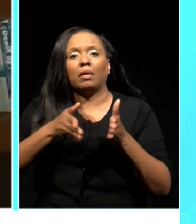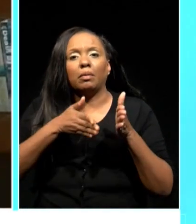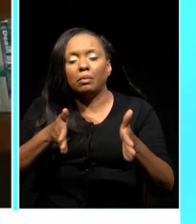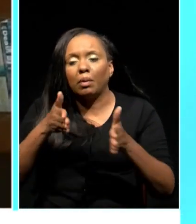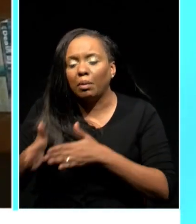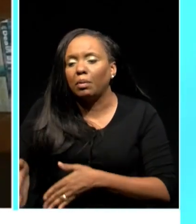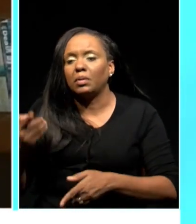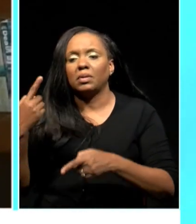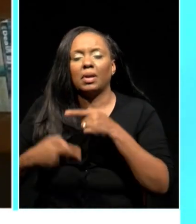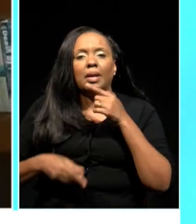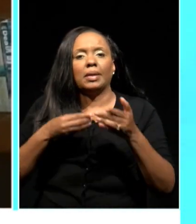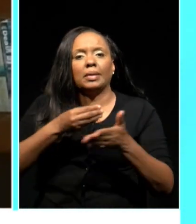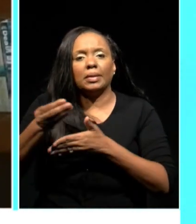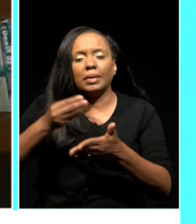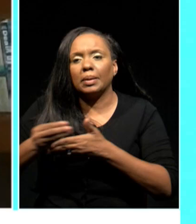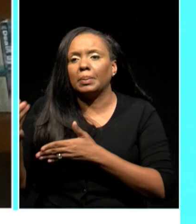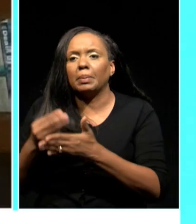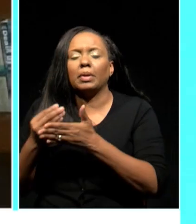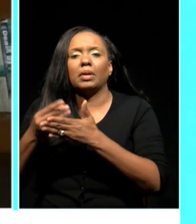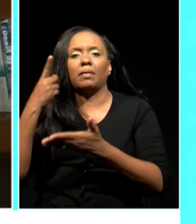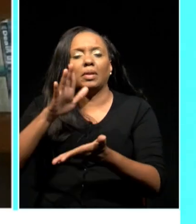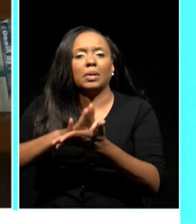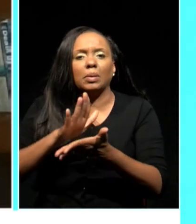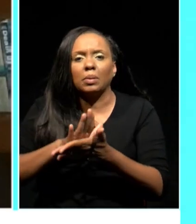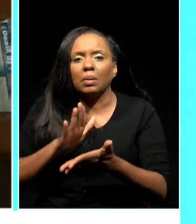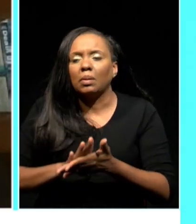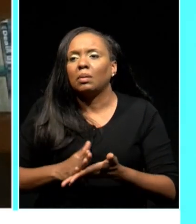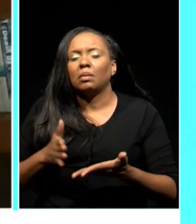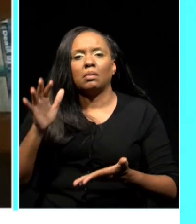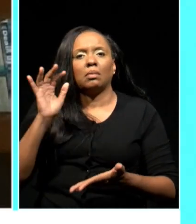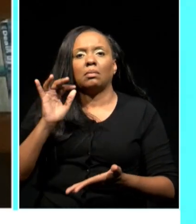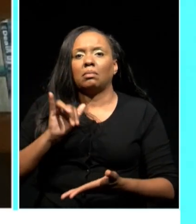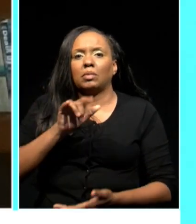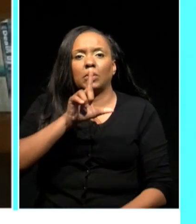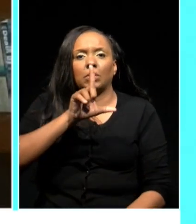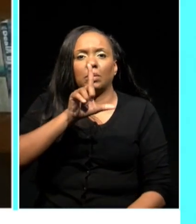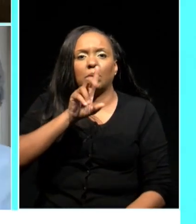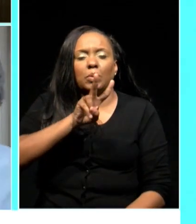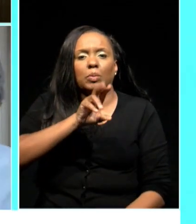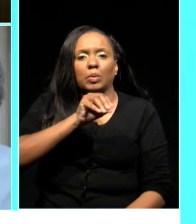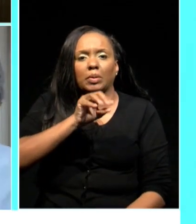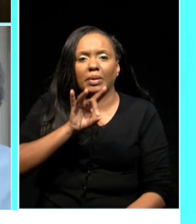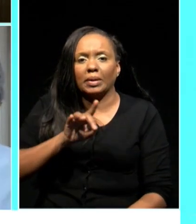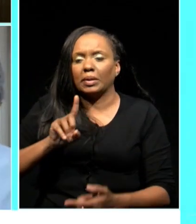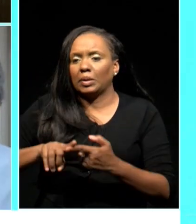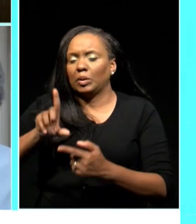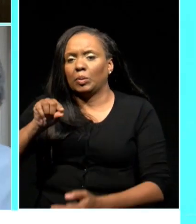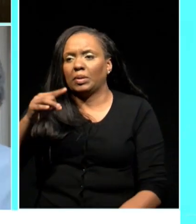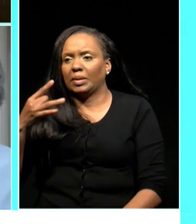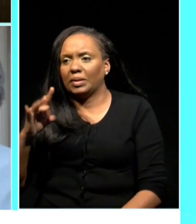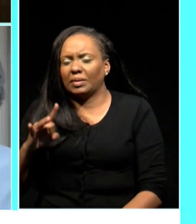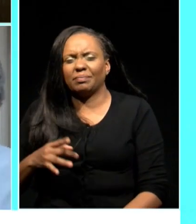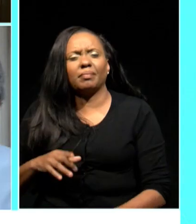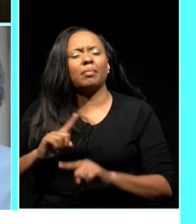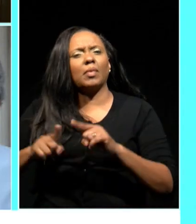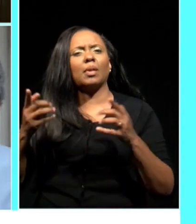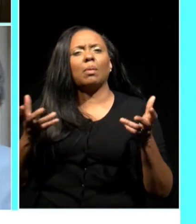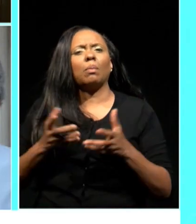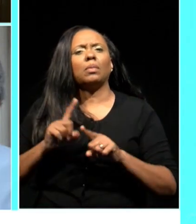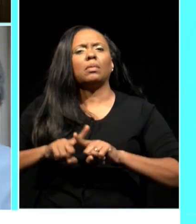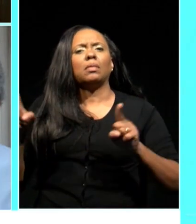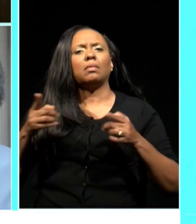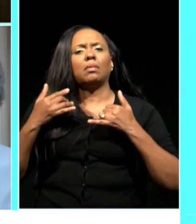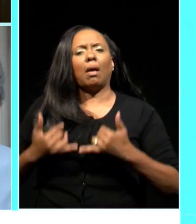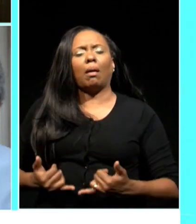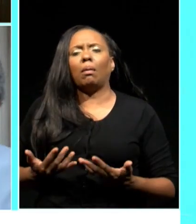And that was what defined the governance between 2008 2018. So the question had to be asked, what is different about now that